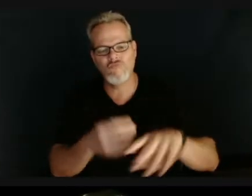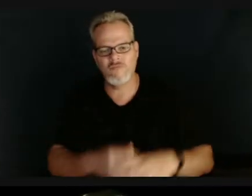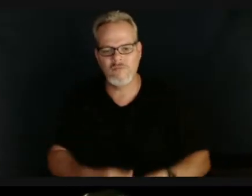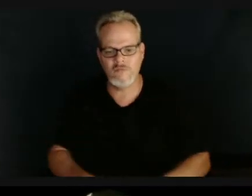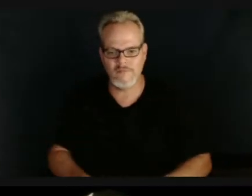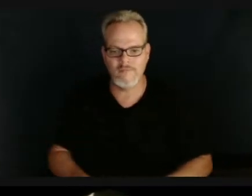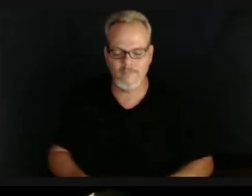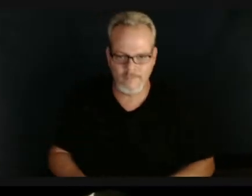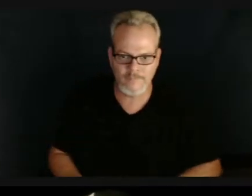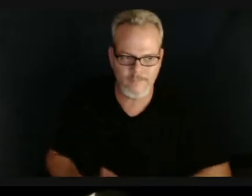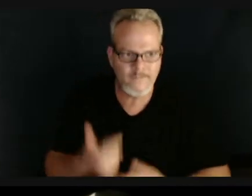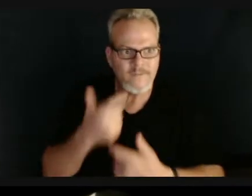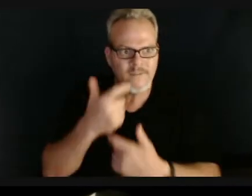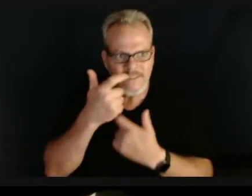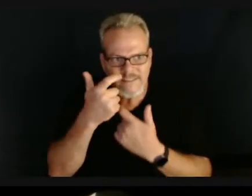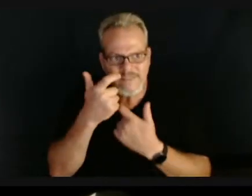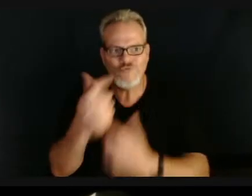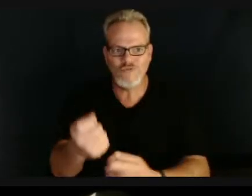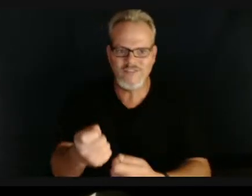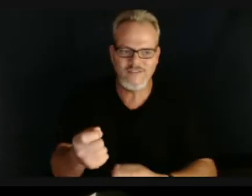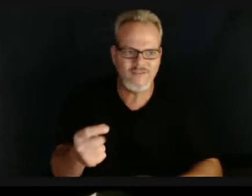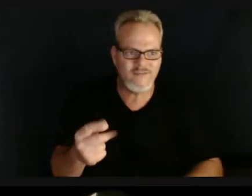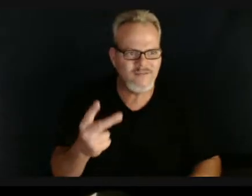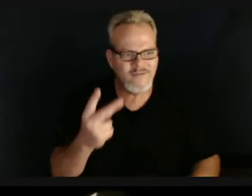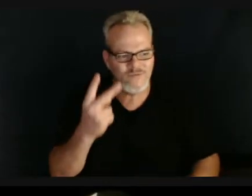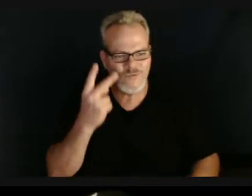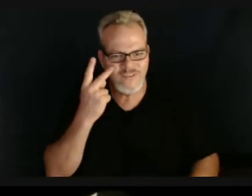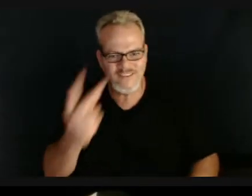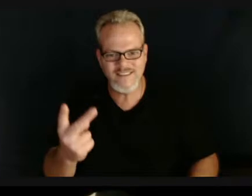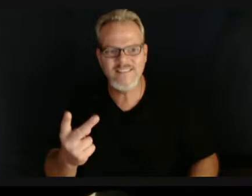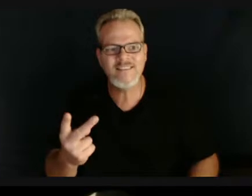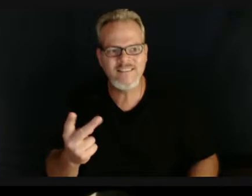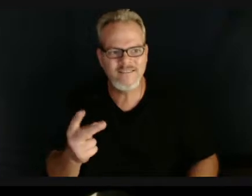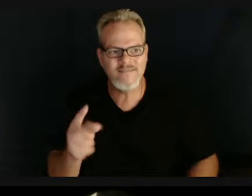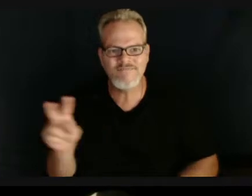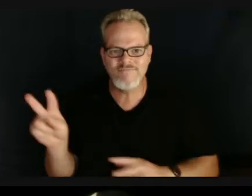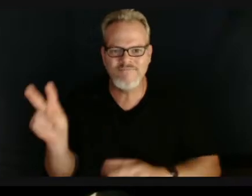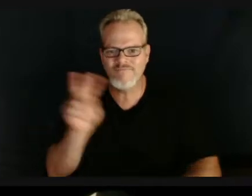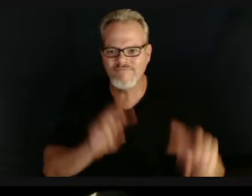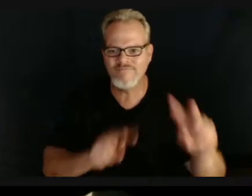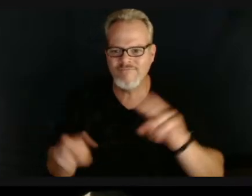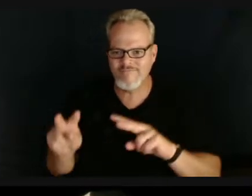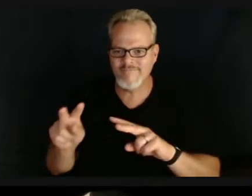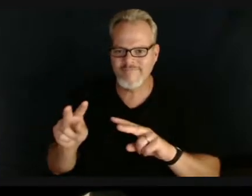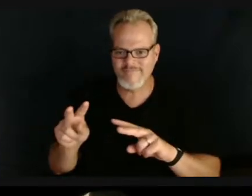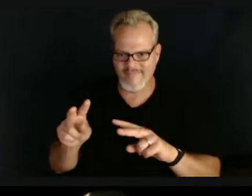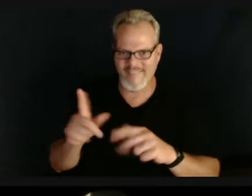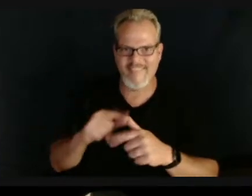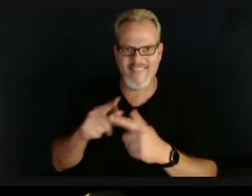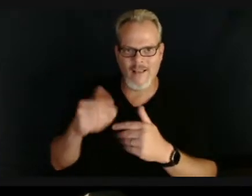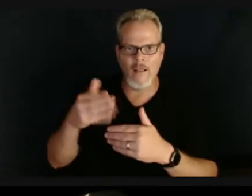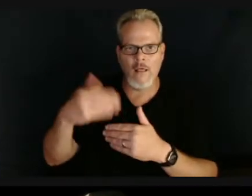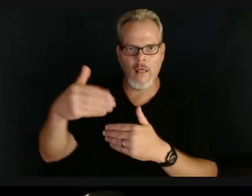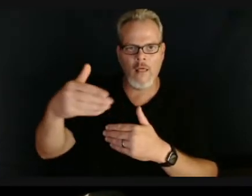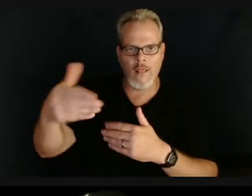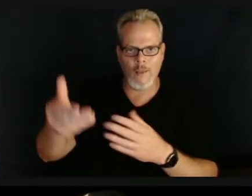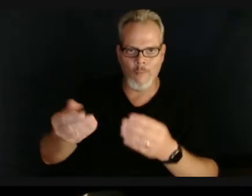Very interesting. Well, we'll see when the tilt goes, finally gives out, and we get into the throes of the episode.